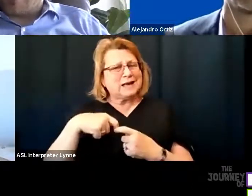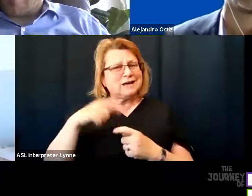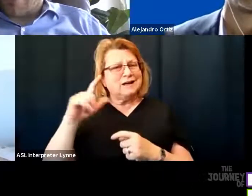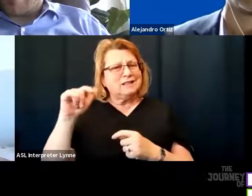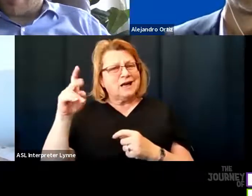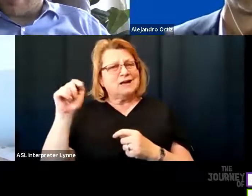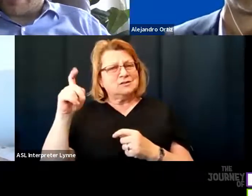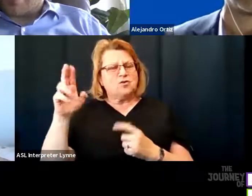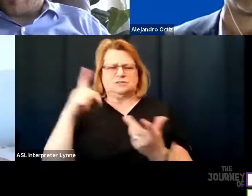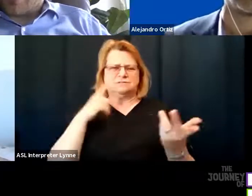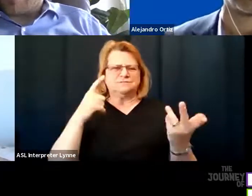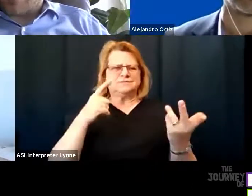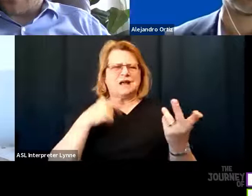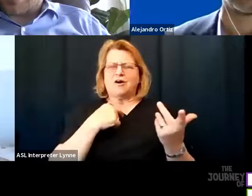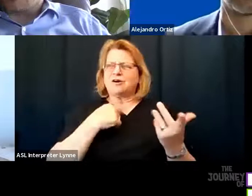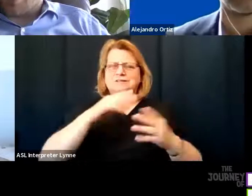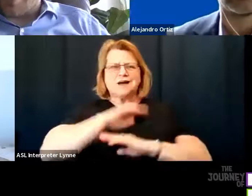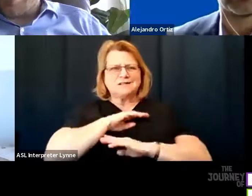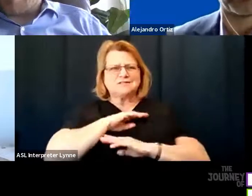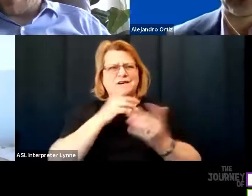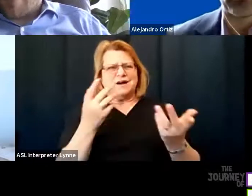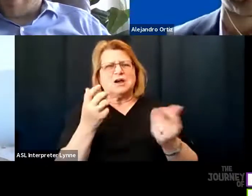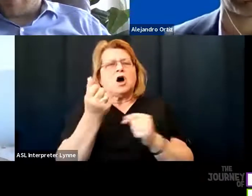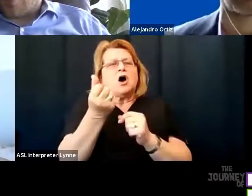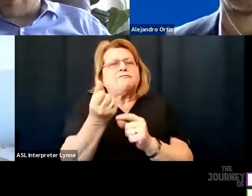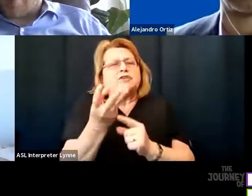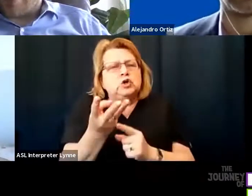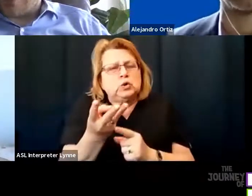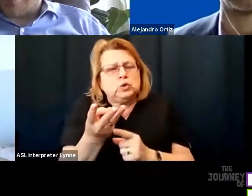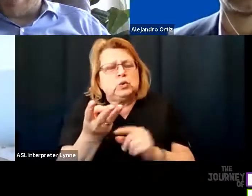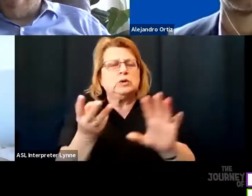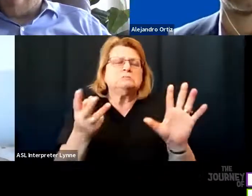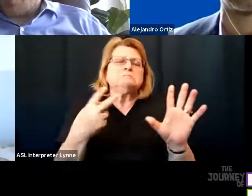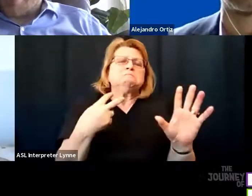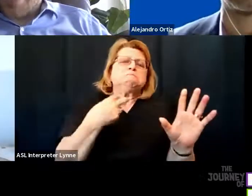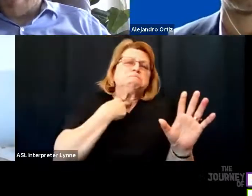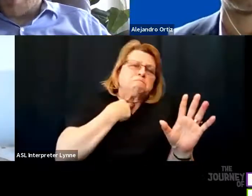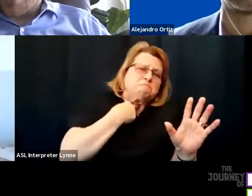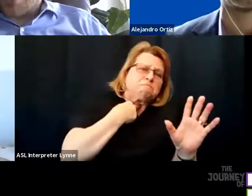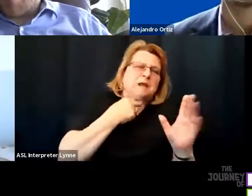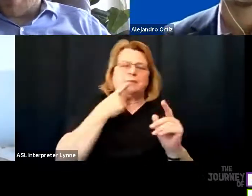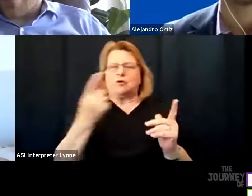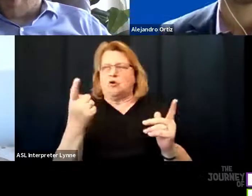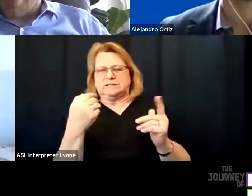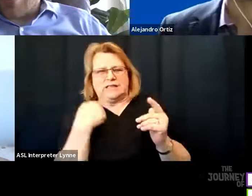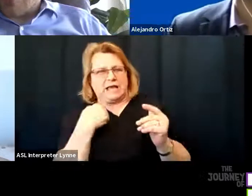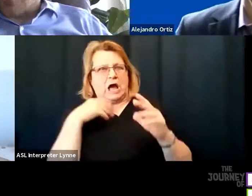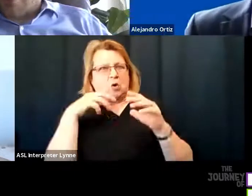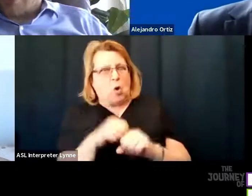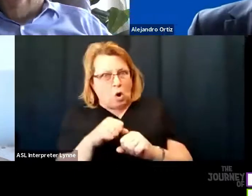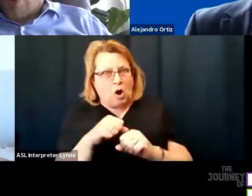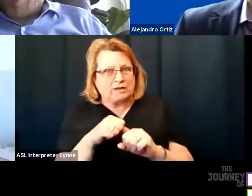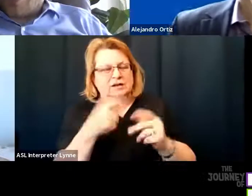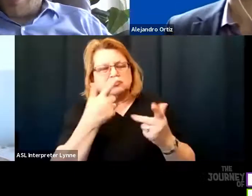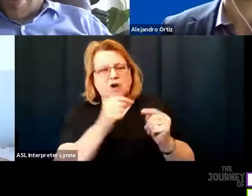a few that are making a big stink about this because they got caught committing mass civil rights violations and they don't want to say, you know, I'm a bad company. So they